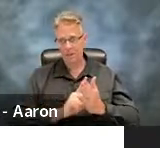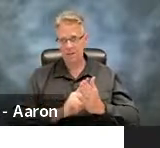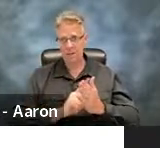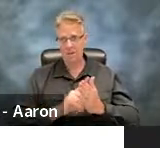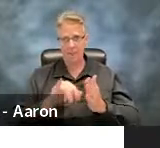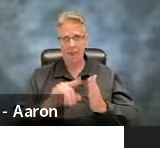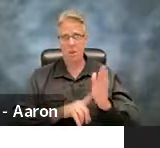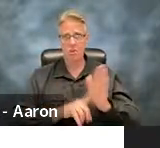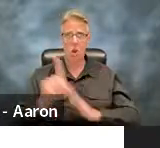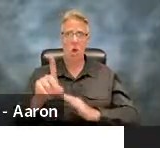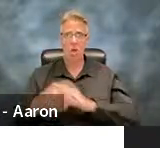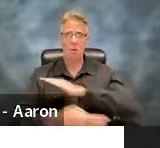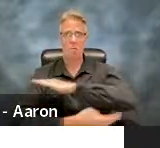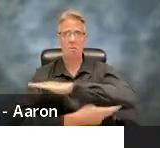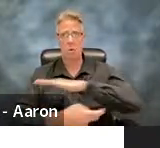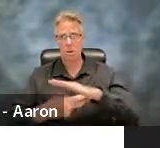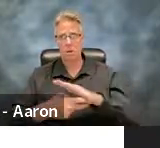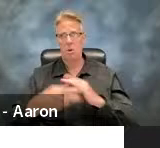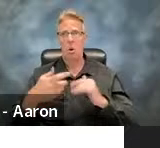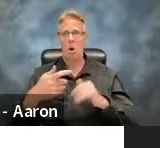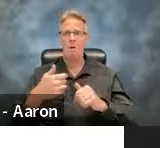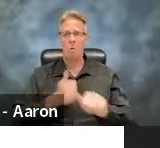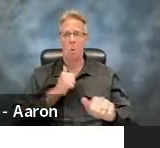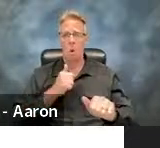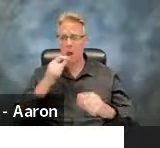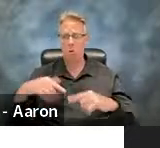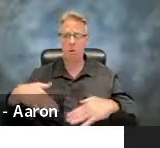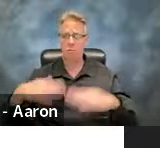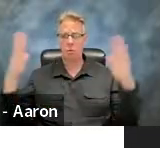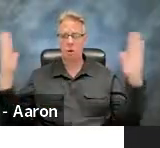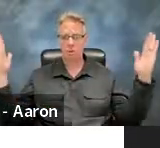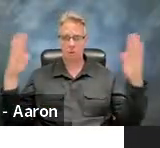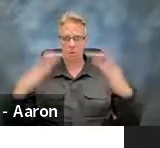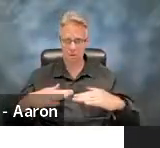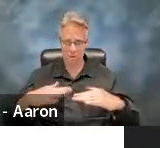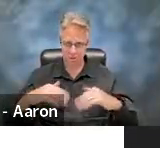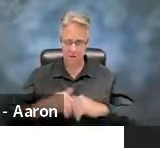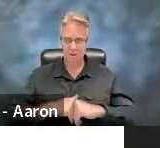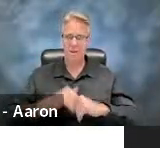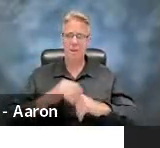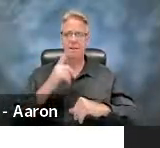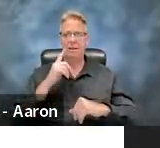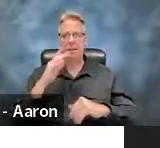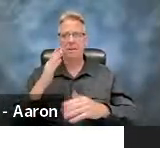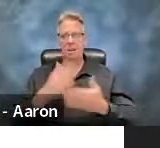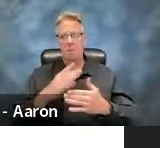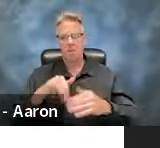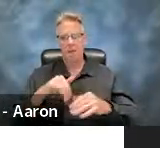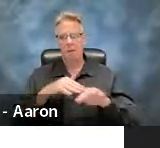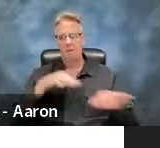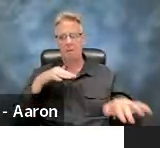bridge was planned to avoid the drawbridge and the stoplight on I-5,